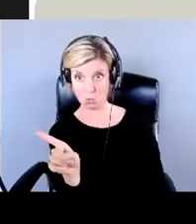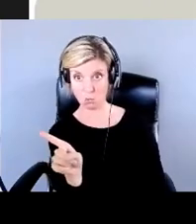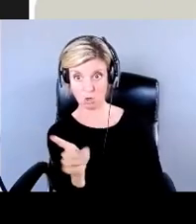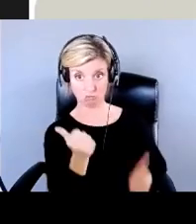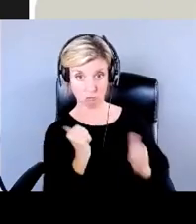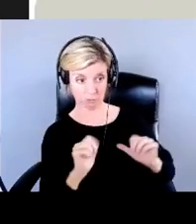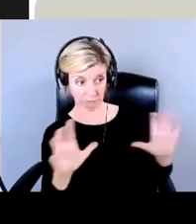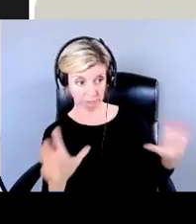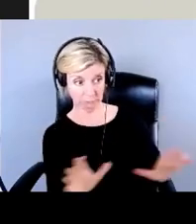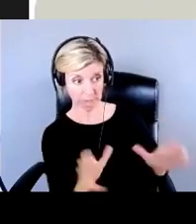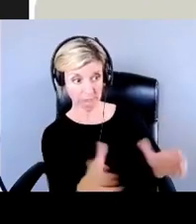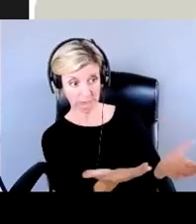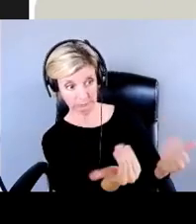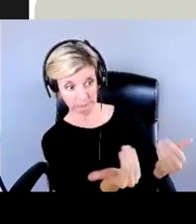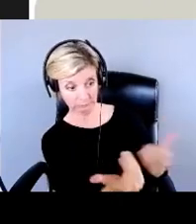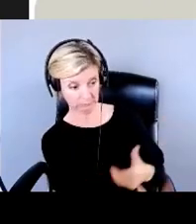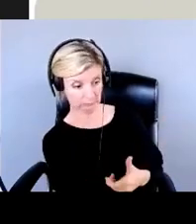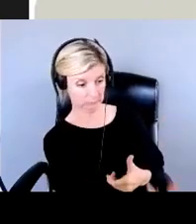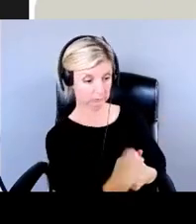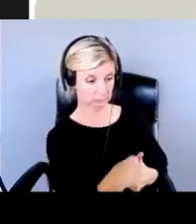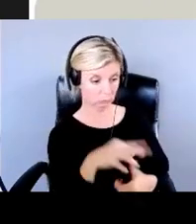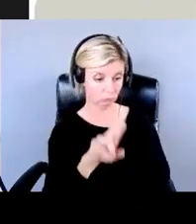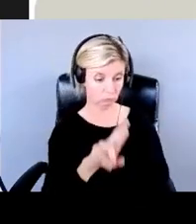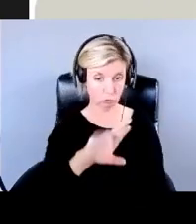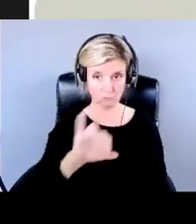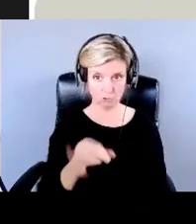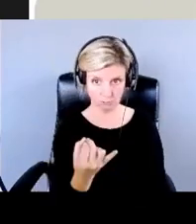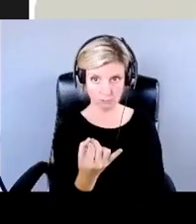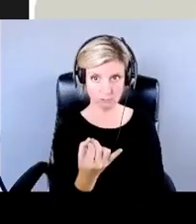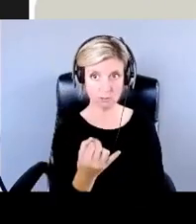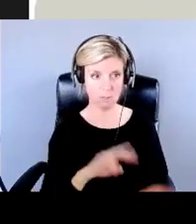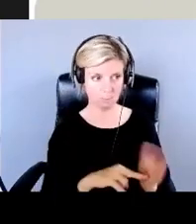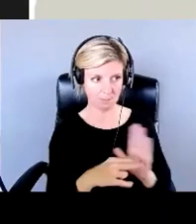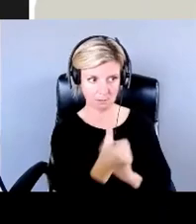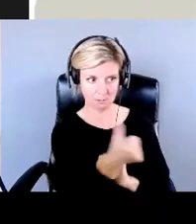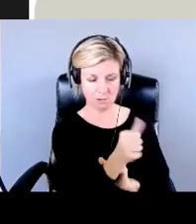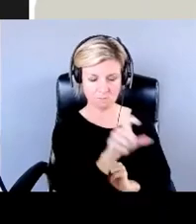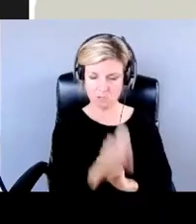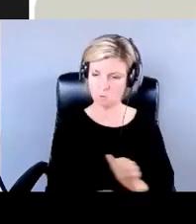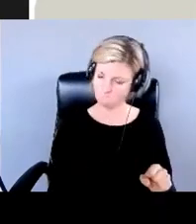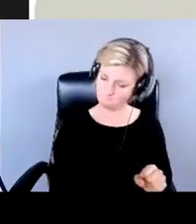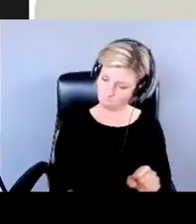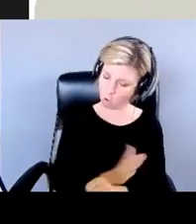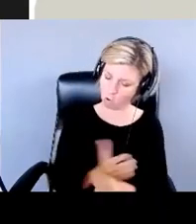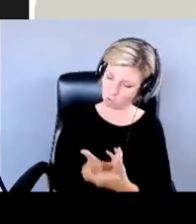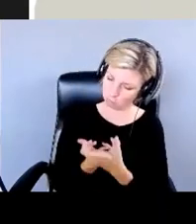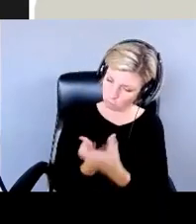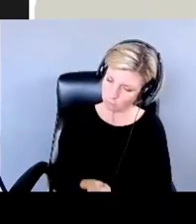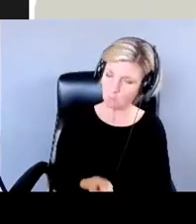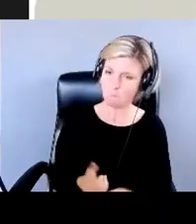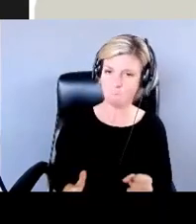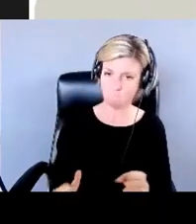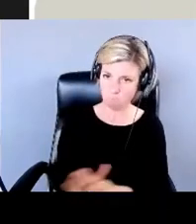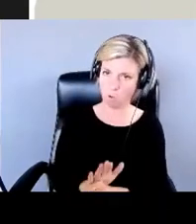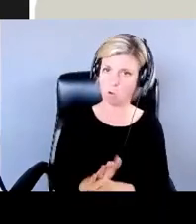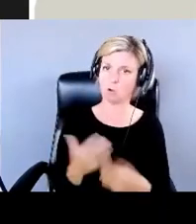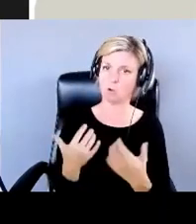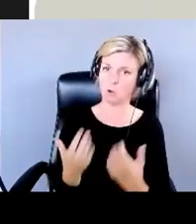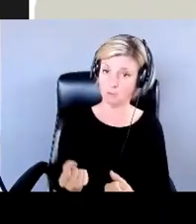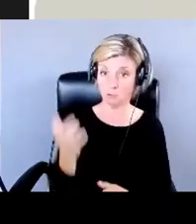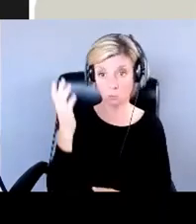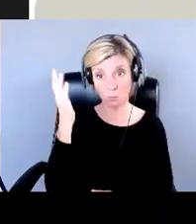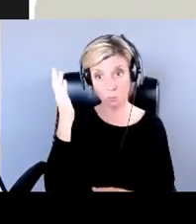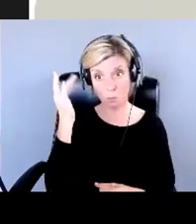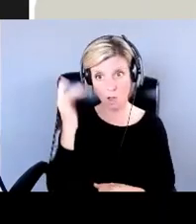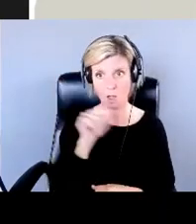full confidence and full trust in you, because they're airing their dirty laundry, and that's something they're not willing to do.